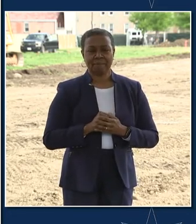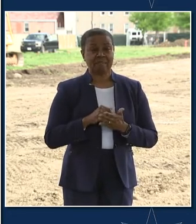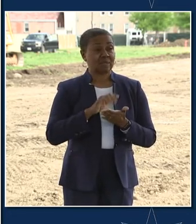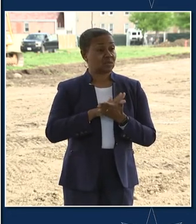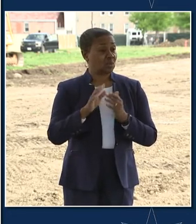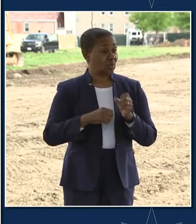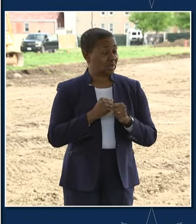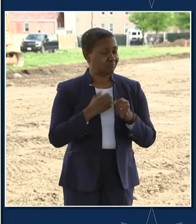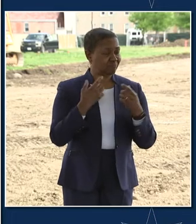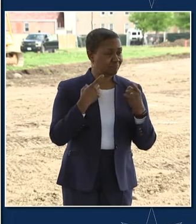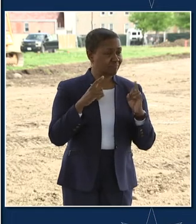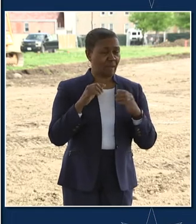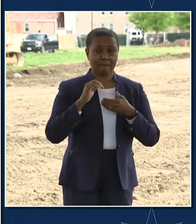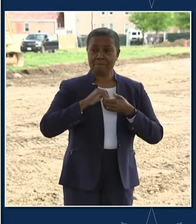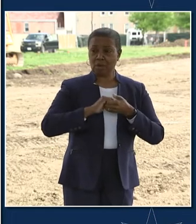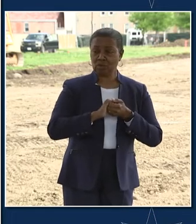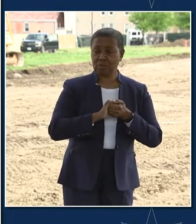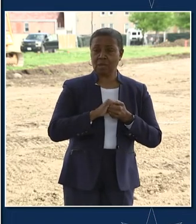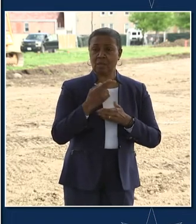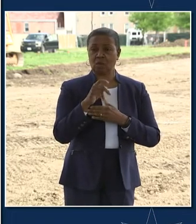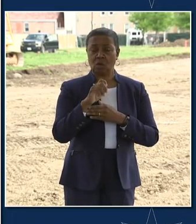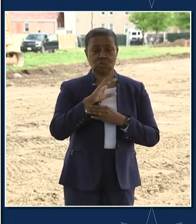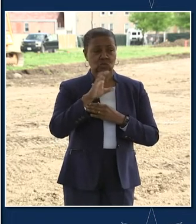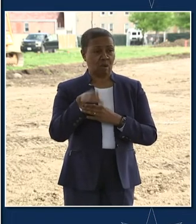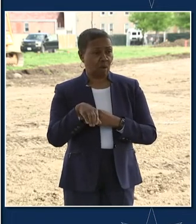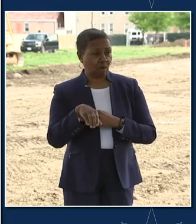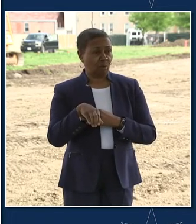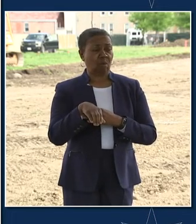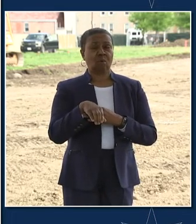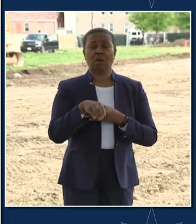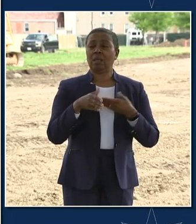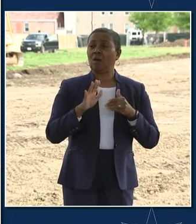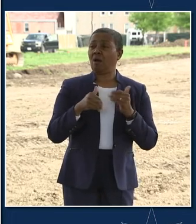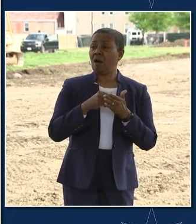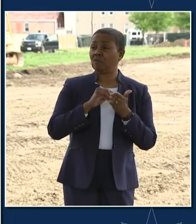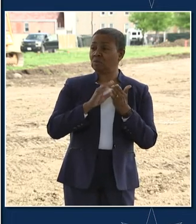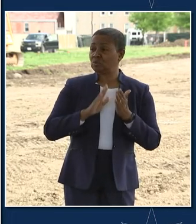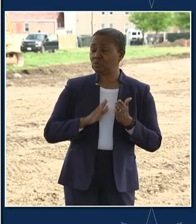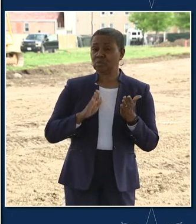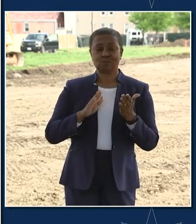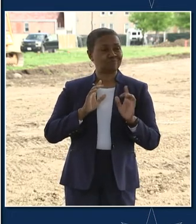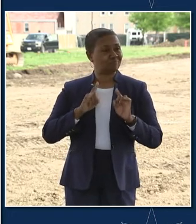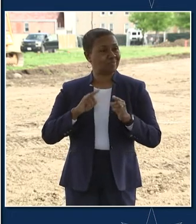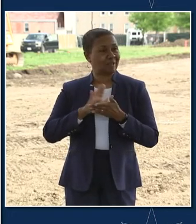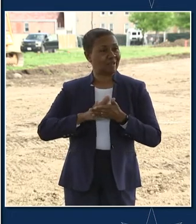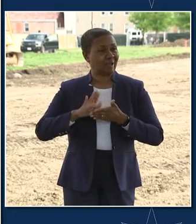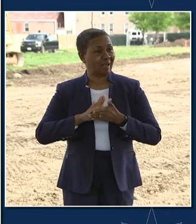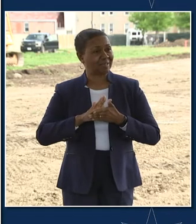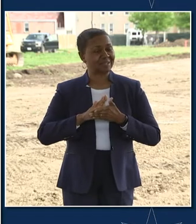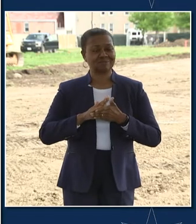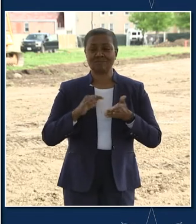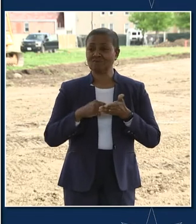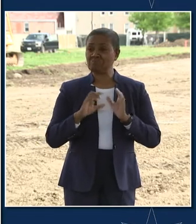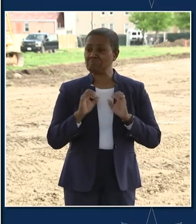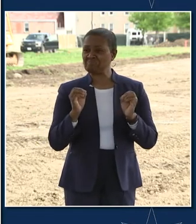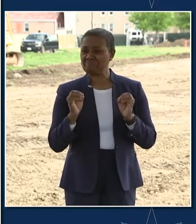year, we announced our partnership with Hope Chicago, which will allow all of our students to attend college debt-free.